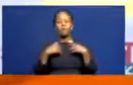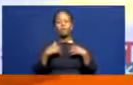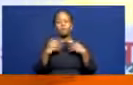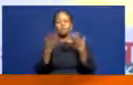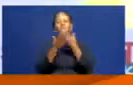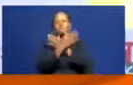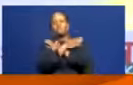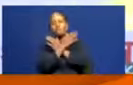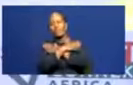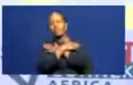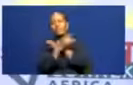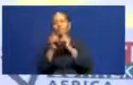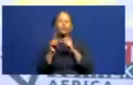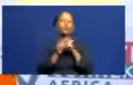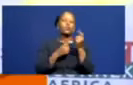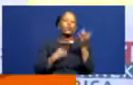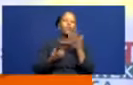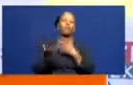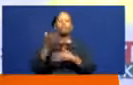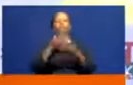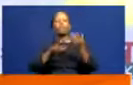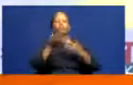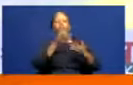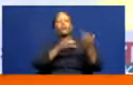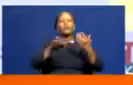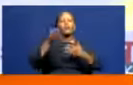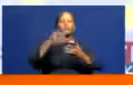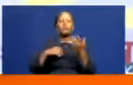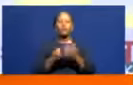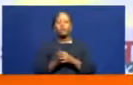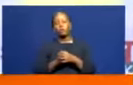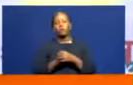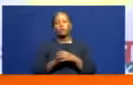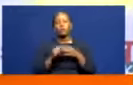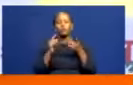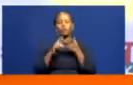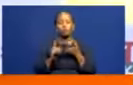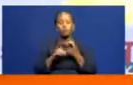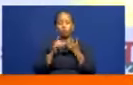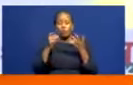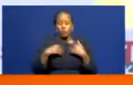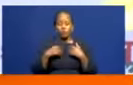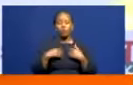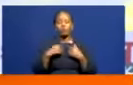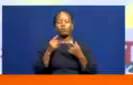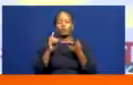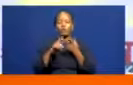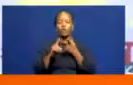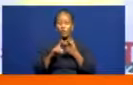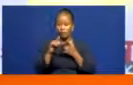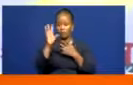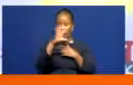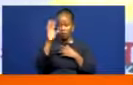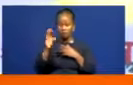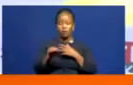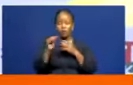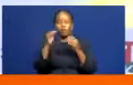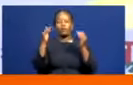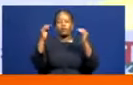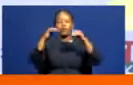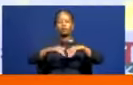and mentors. This is one of the reasons that Youth Connekt Africa Summit was